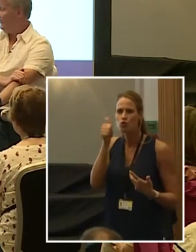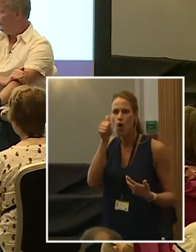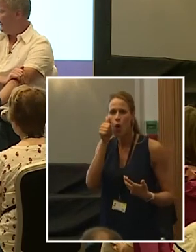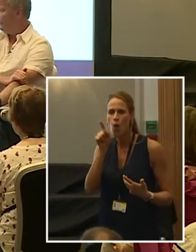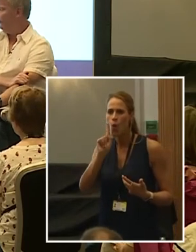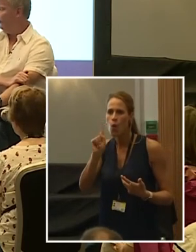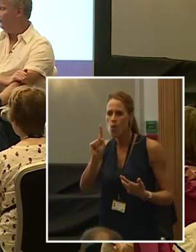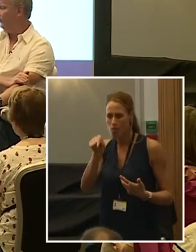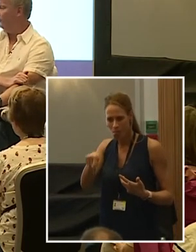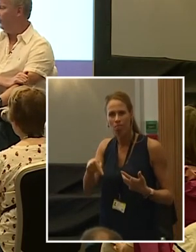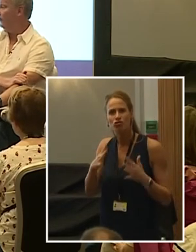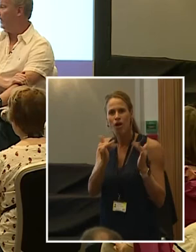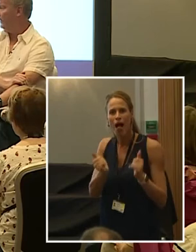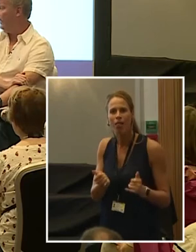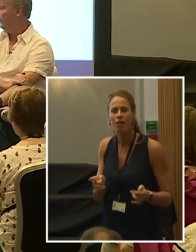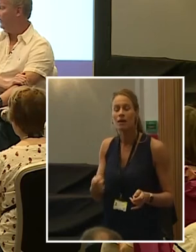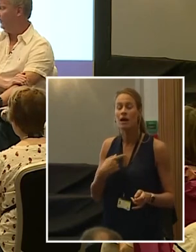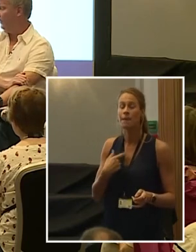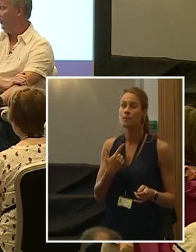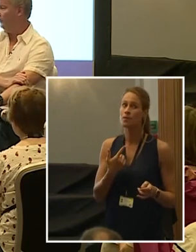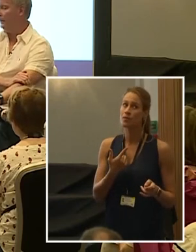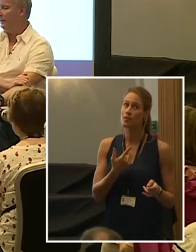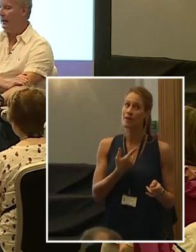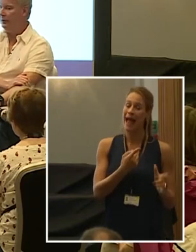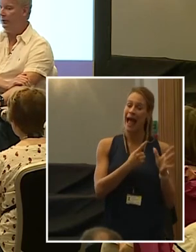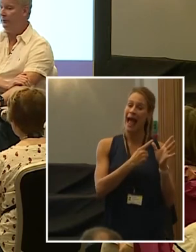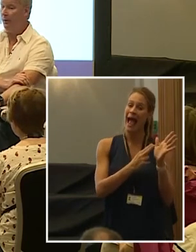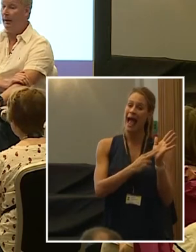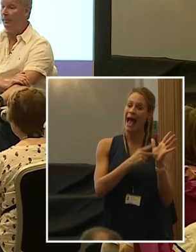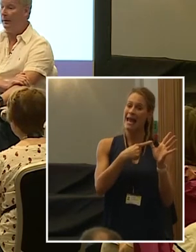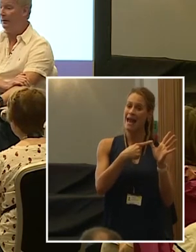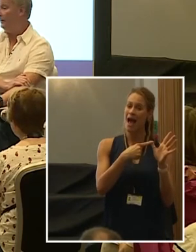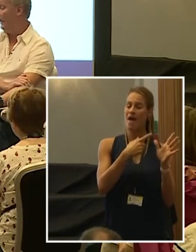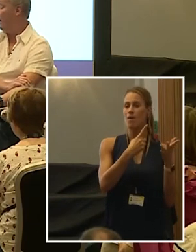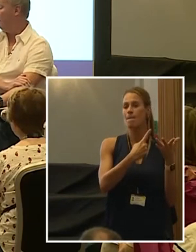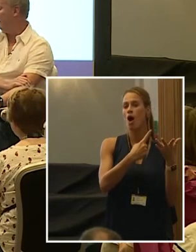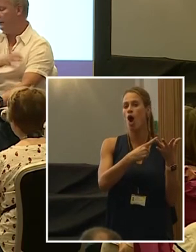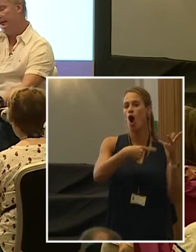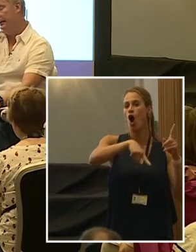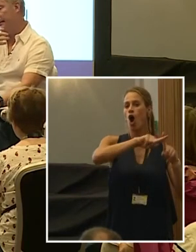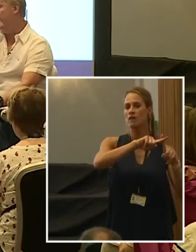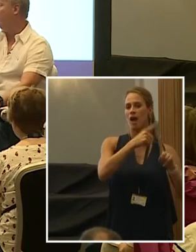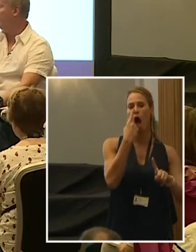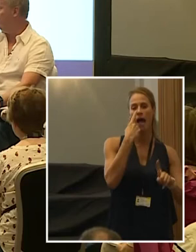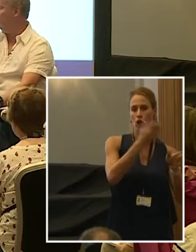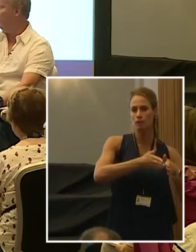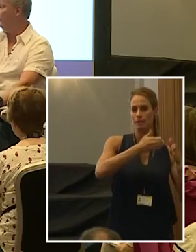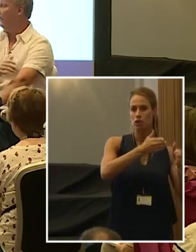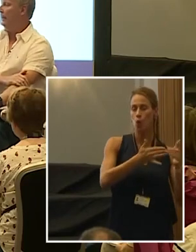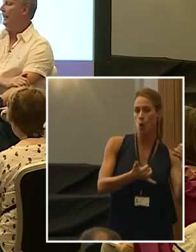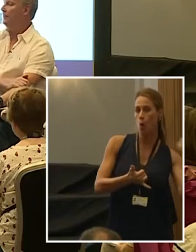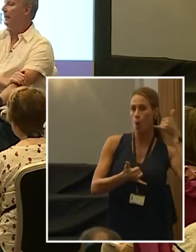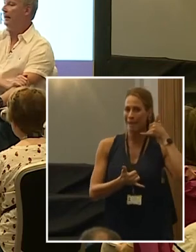by Anna from Oxford Eye Hospital. She phoned me up and asked and explained what the treatment